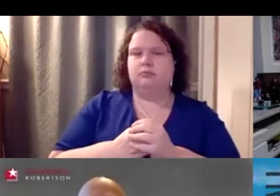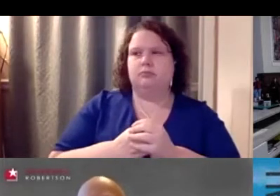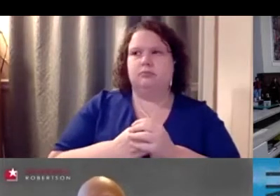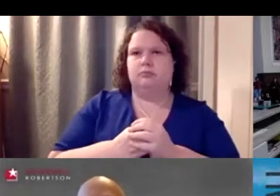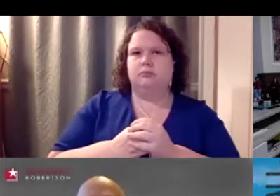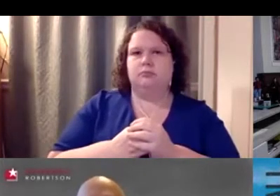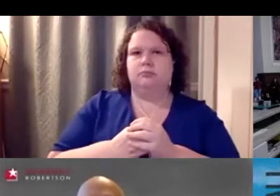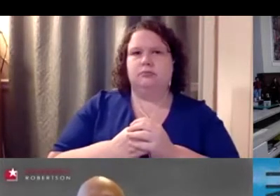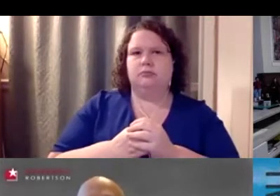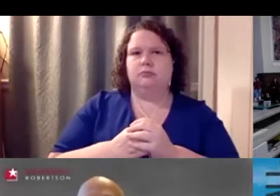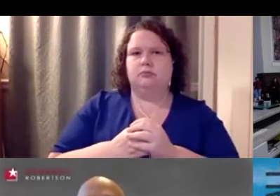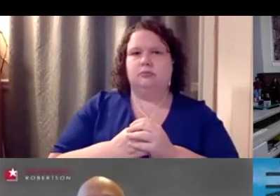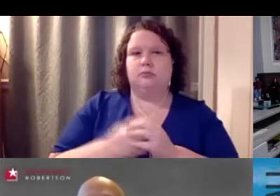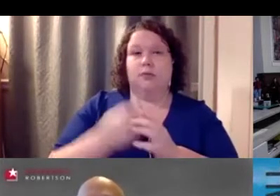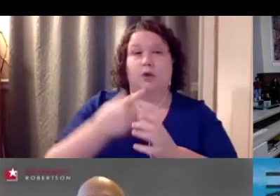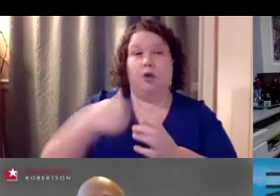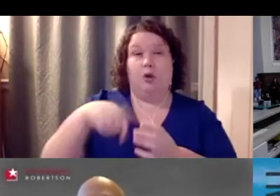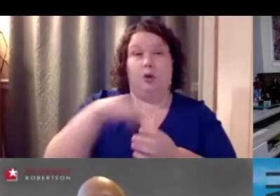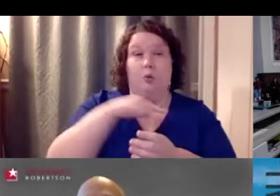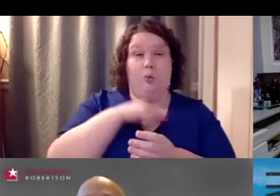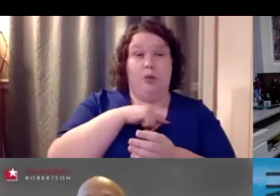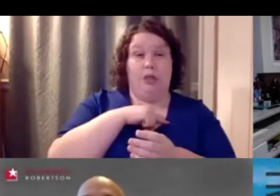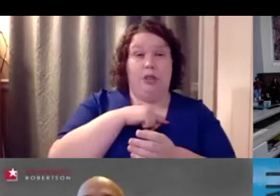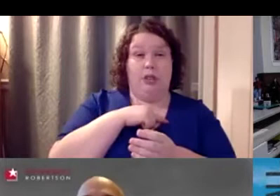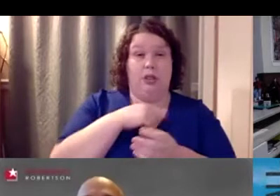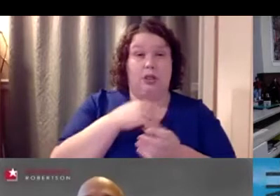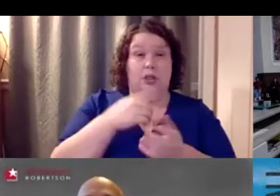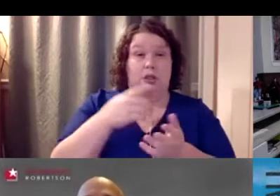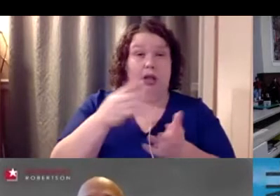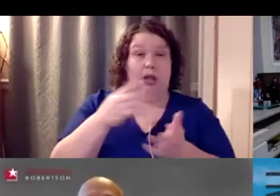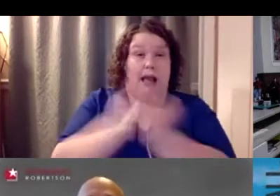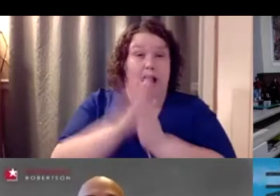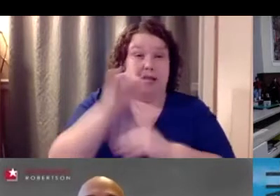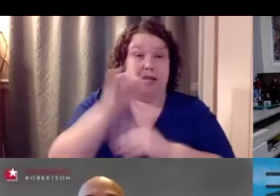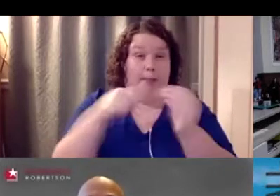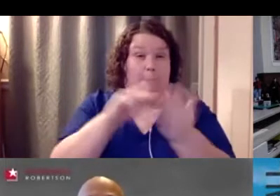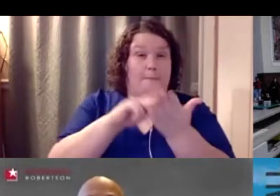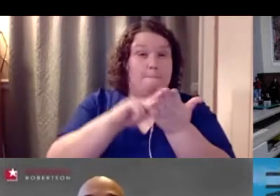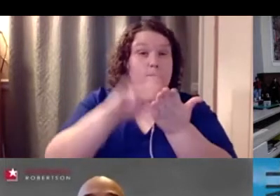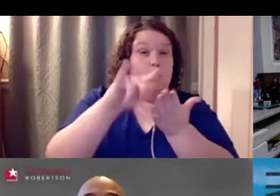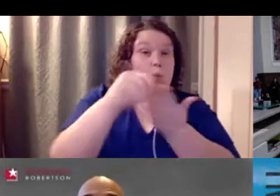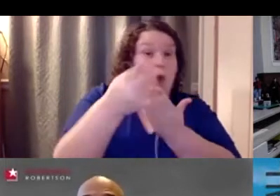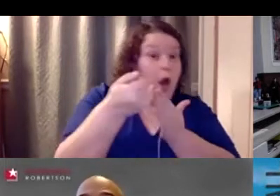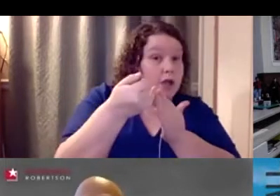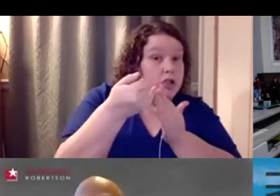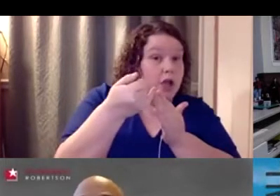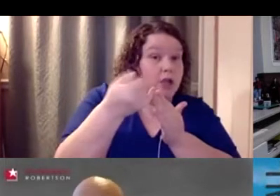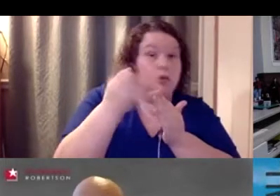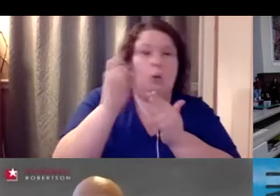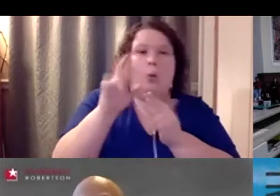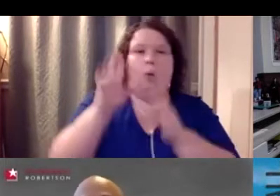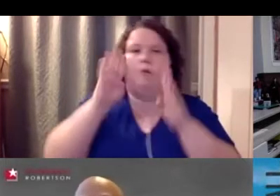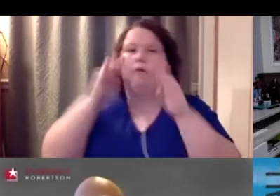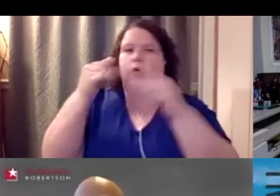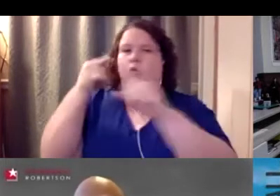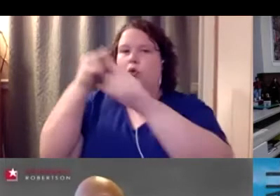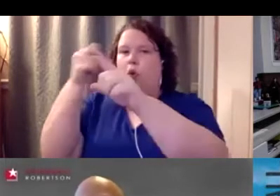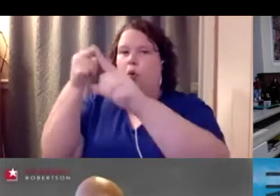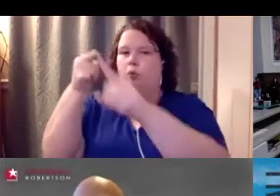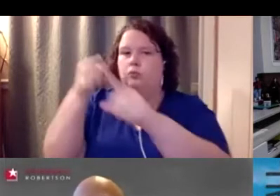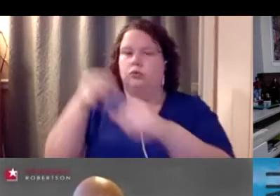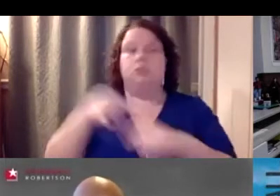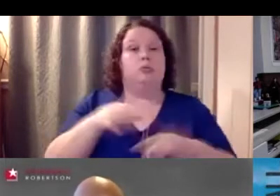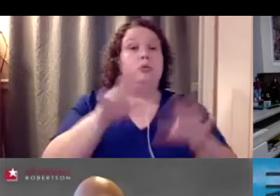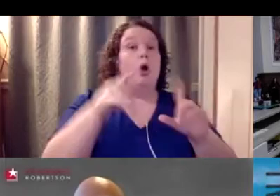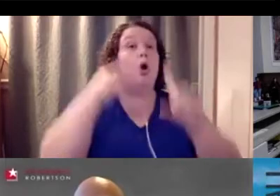soliciting potential projects or just focusing on the goals? How well do the goals align